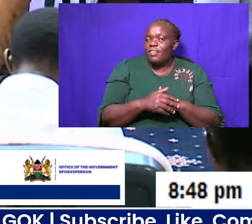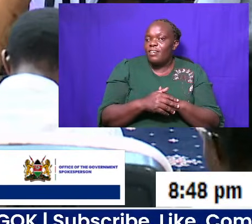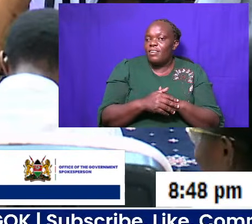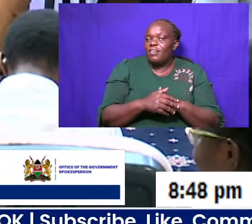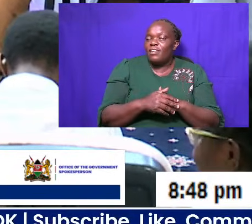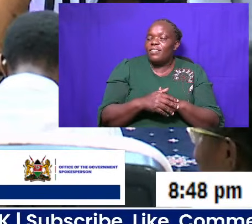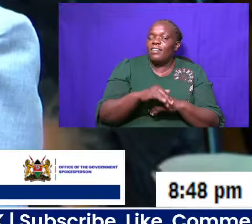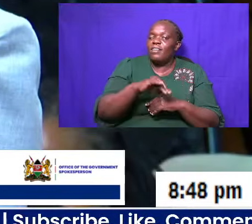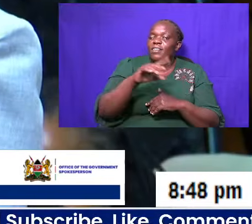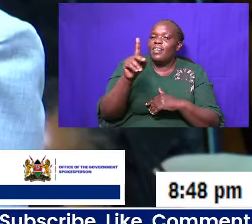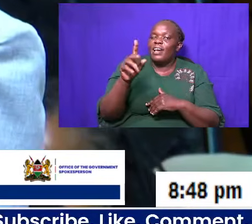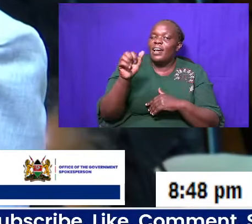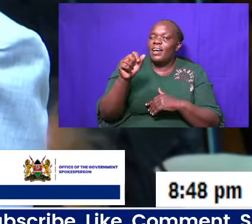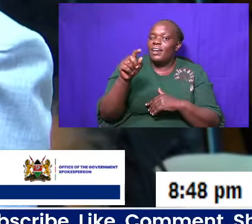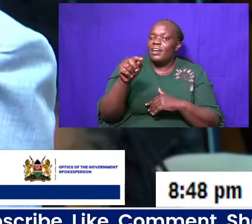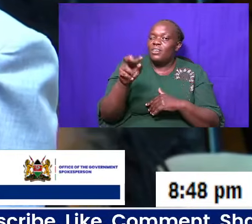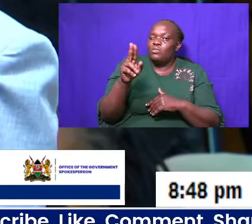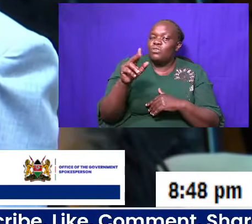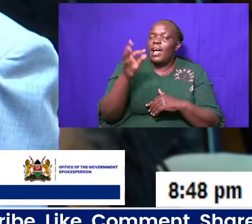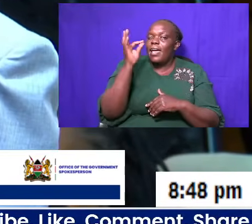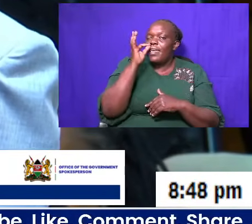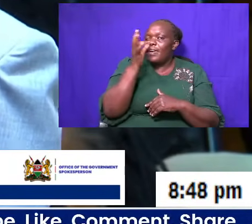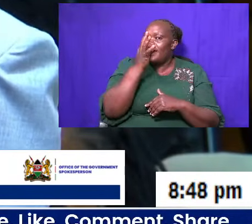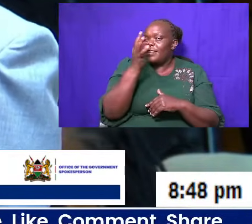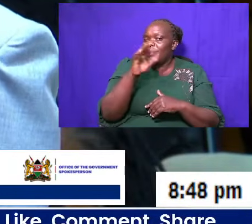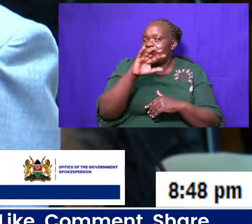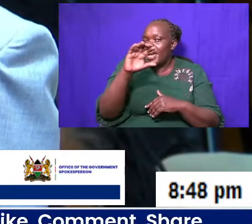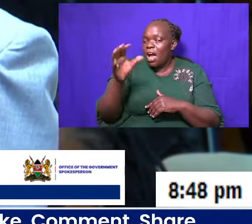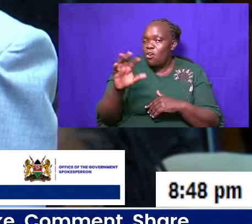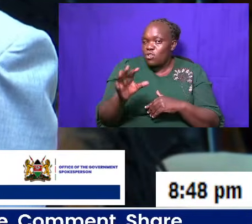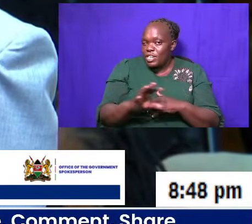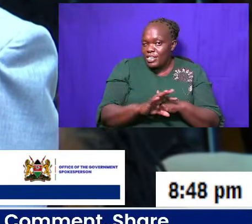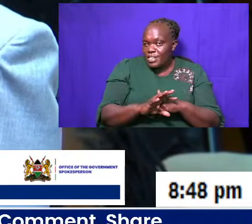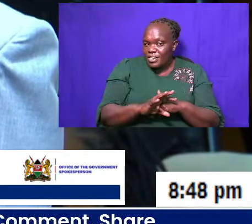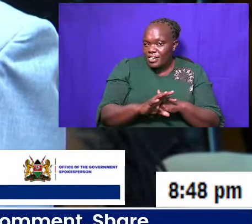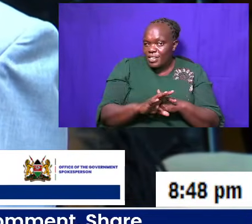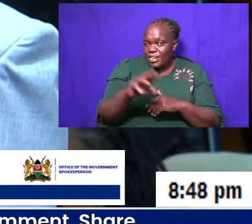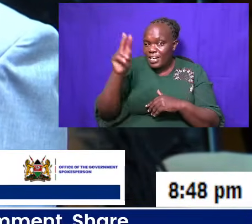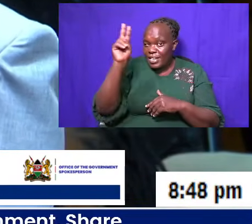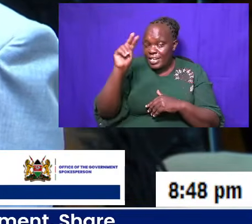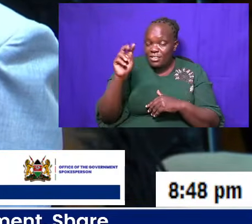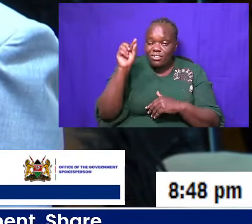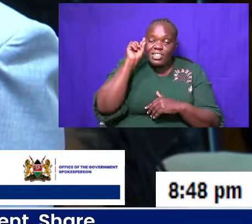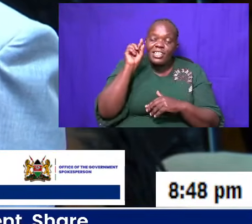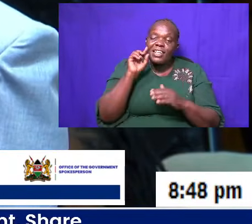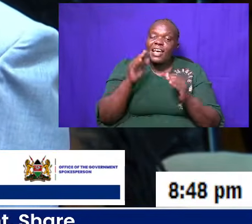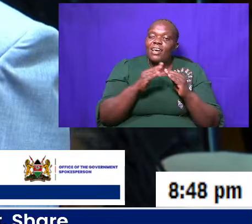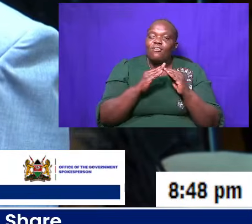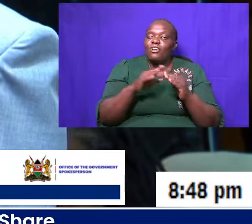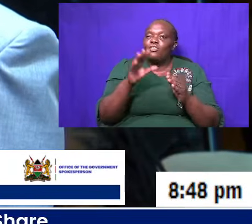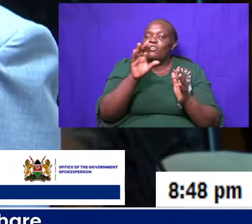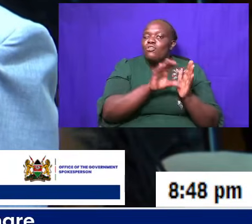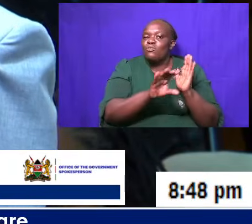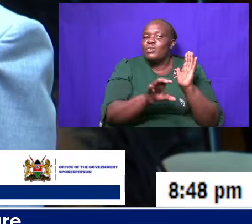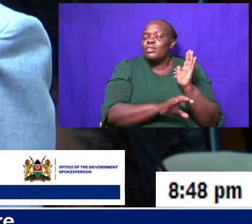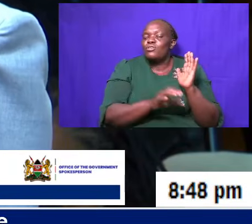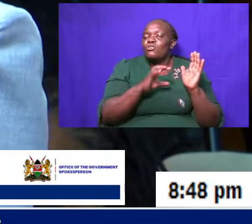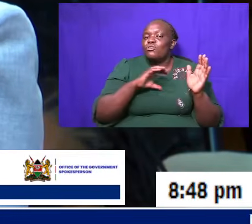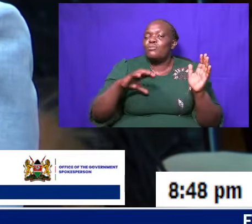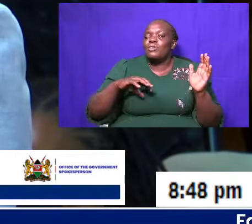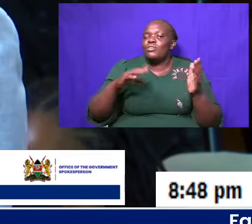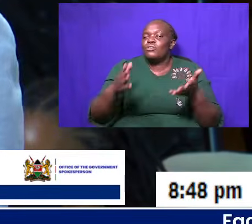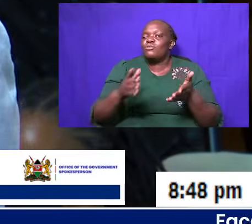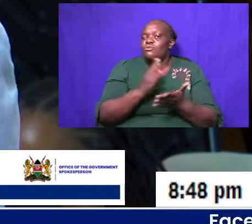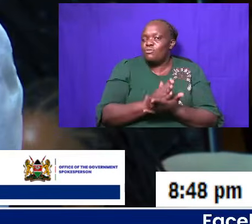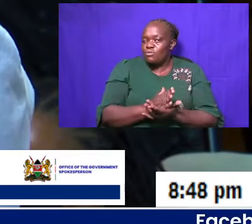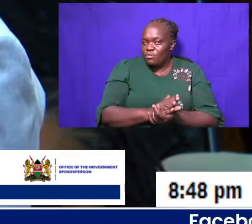Jerry Kafungo from Nyeri County, and my question is, how does the National Gender and Equality Commission help the voiceless communities obtain